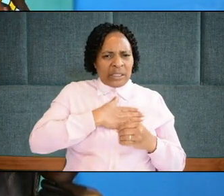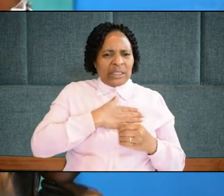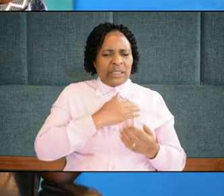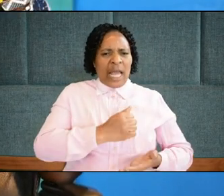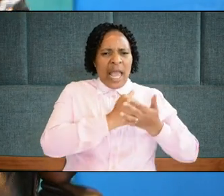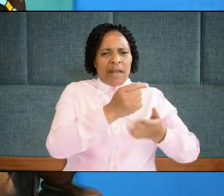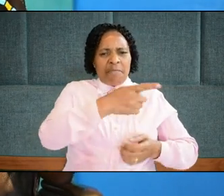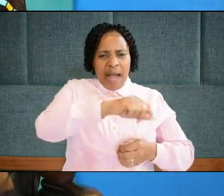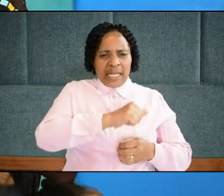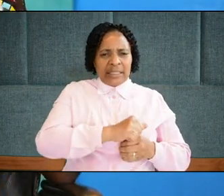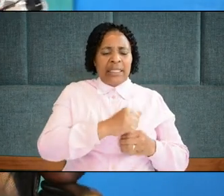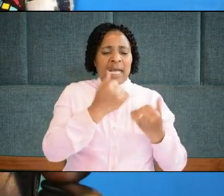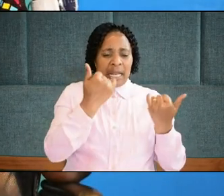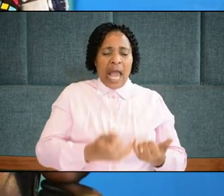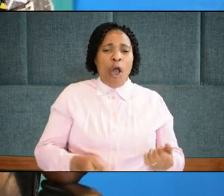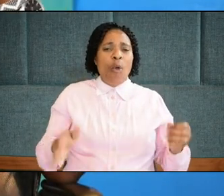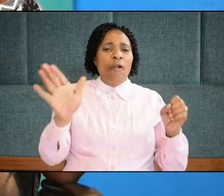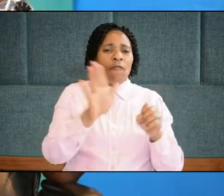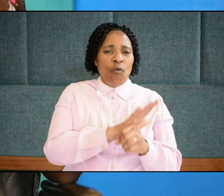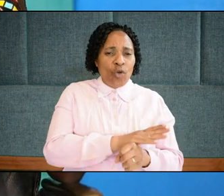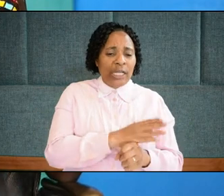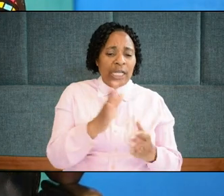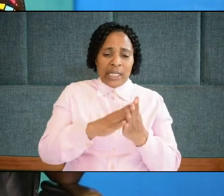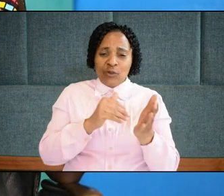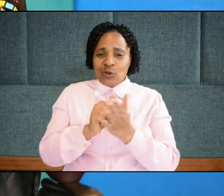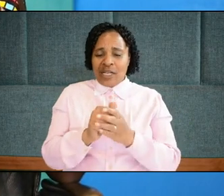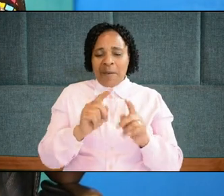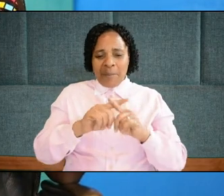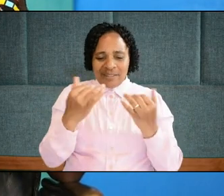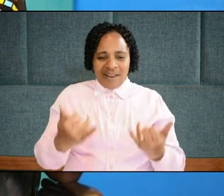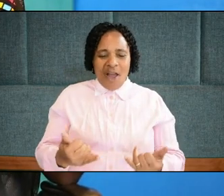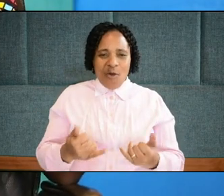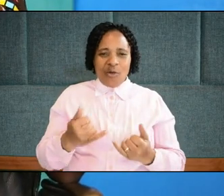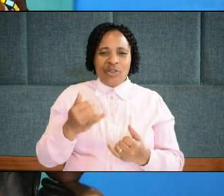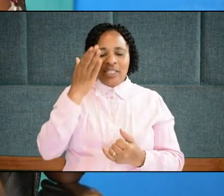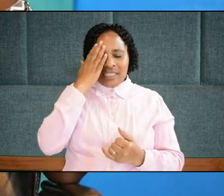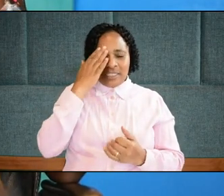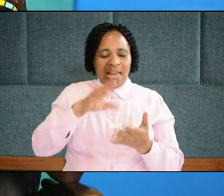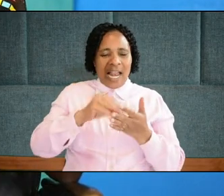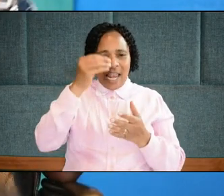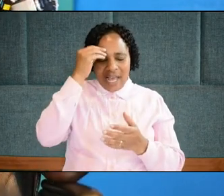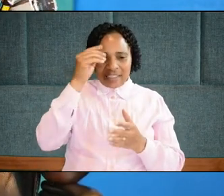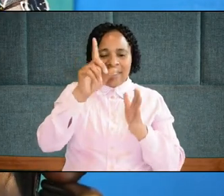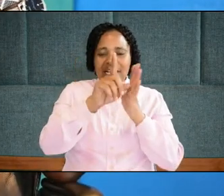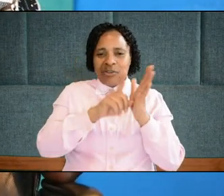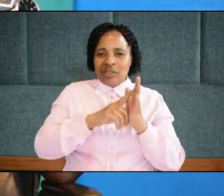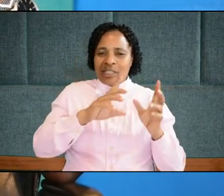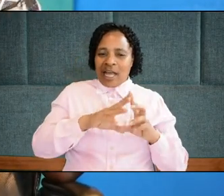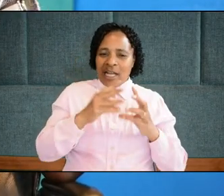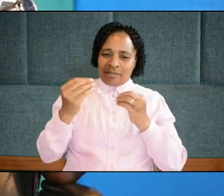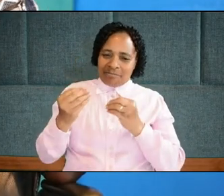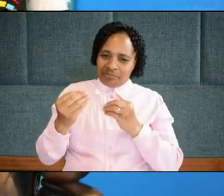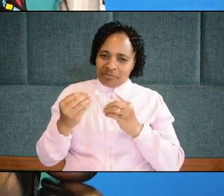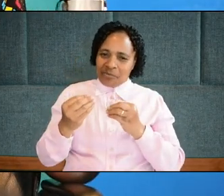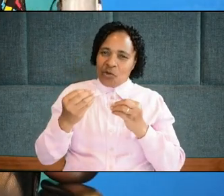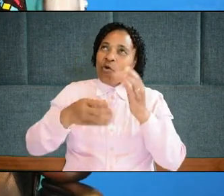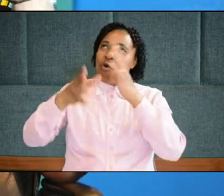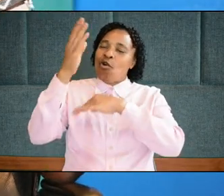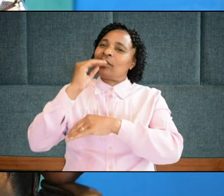destroyed. And at this point, the Israelites, I believe, had learned their lesson. So then they go to God and say, you know what, God,